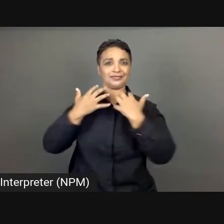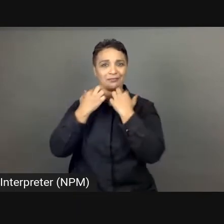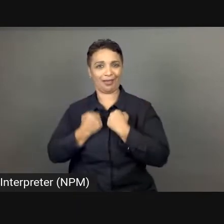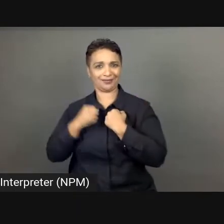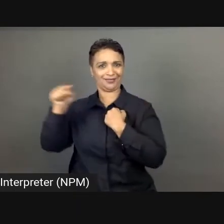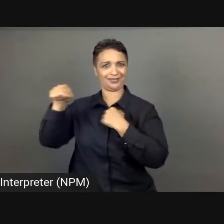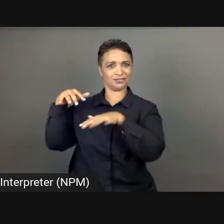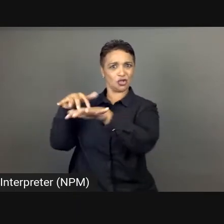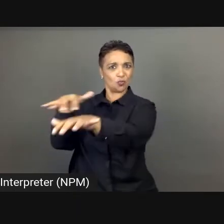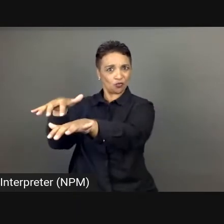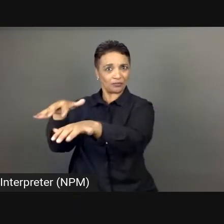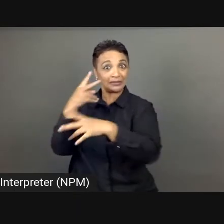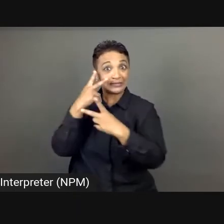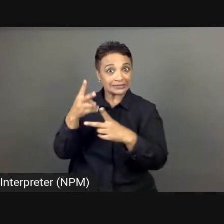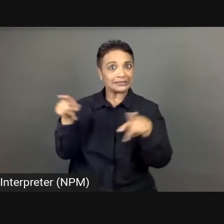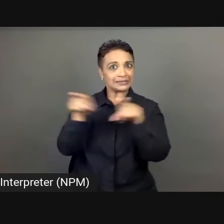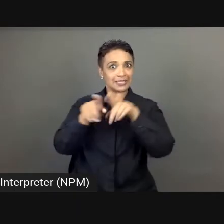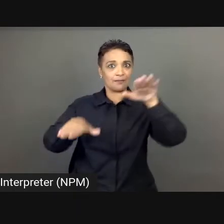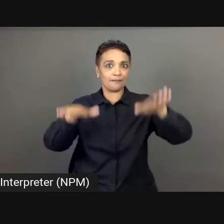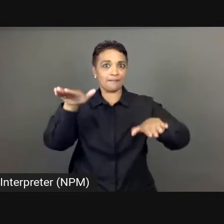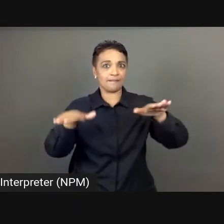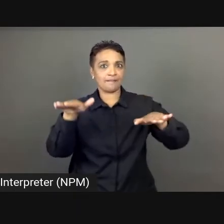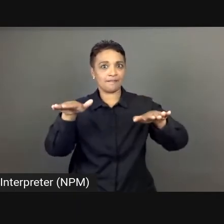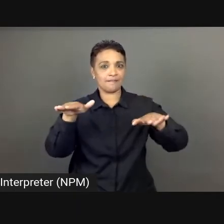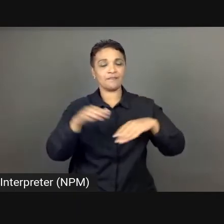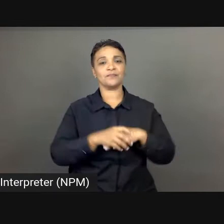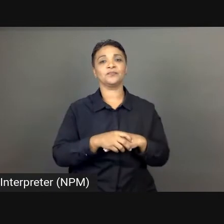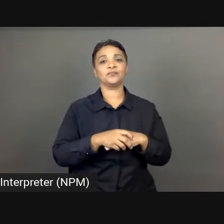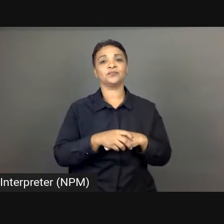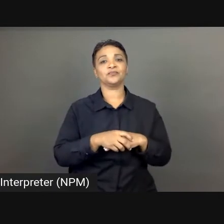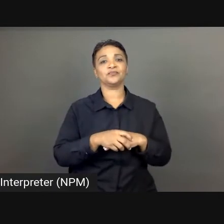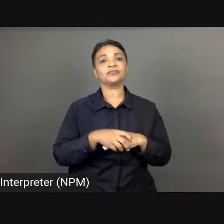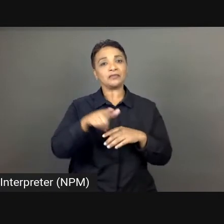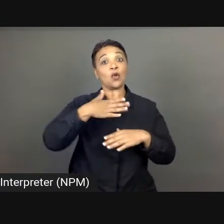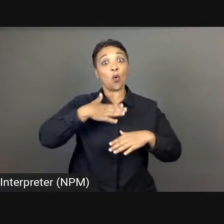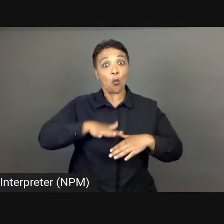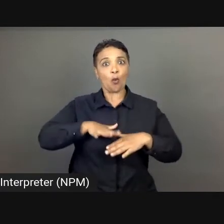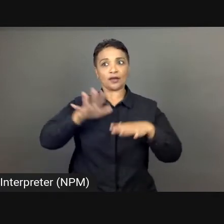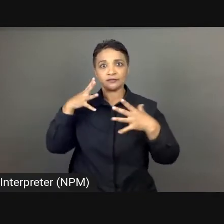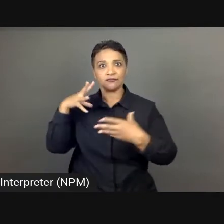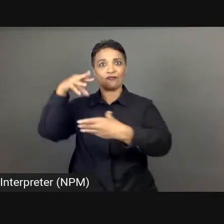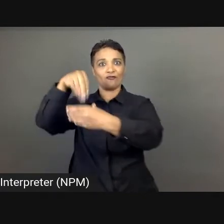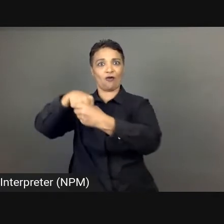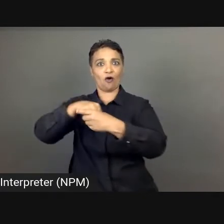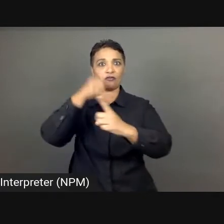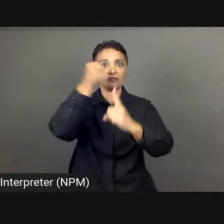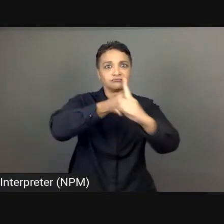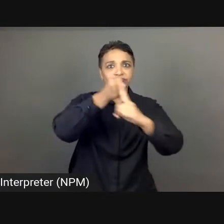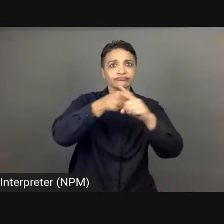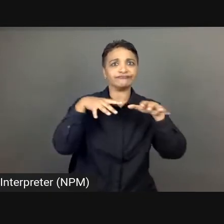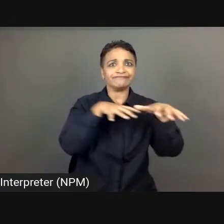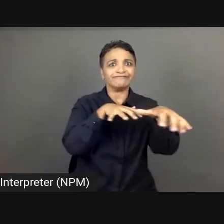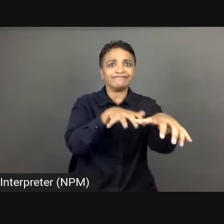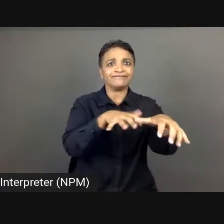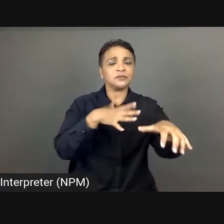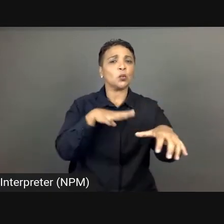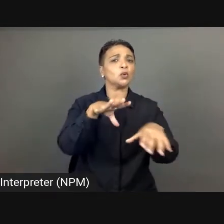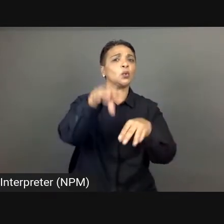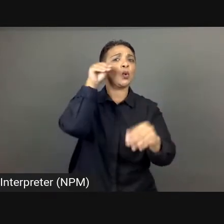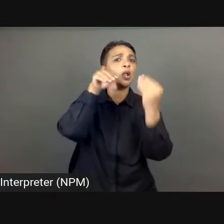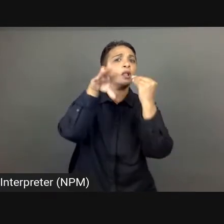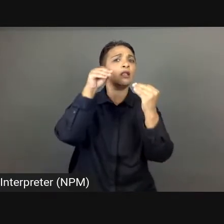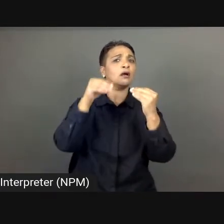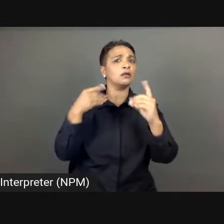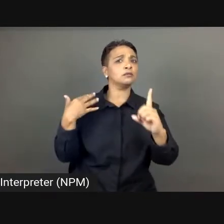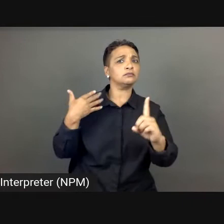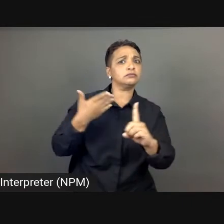disability themselves, disability advocates beginning to join civil movement so that they begin to learn from what is it has been happening in the civil